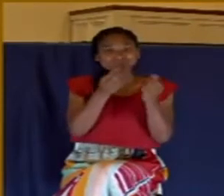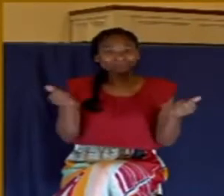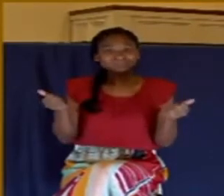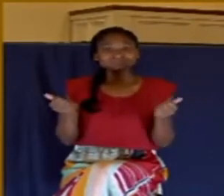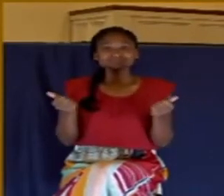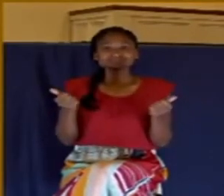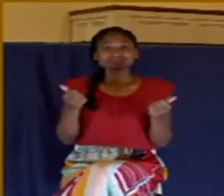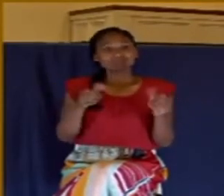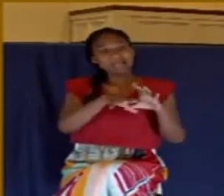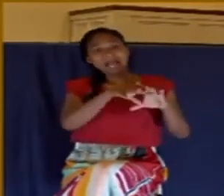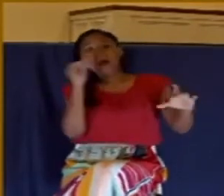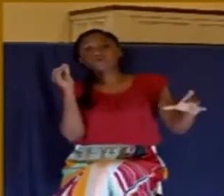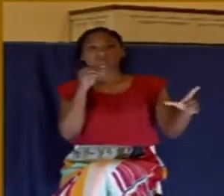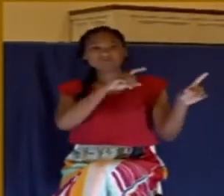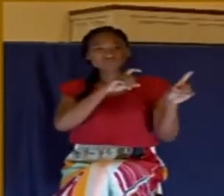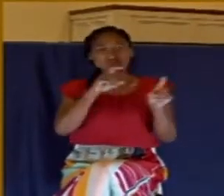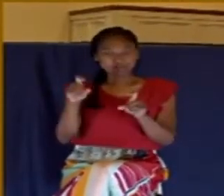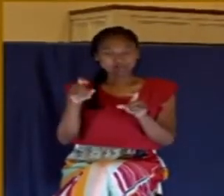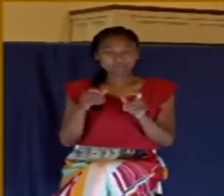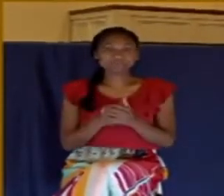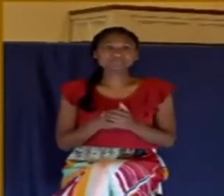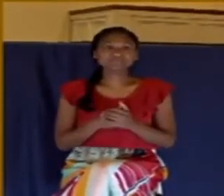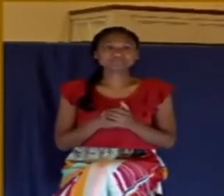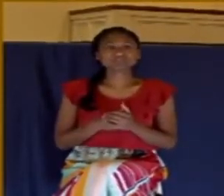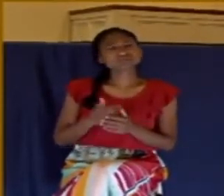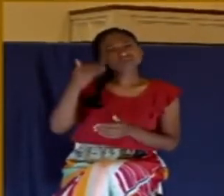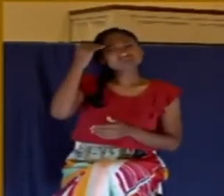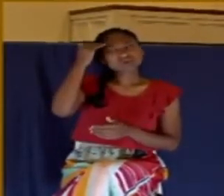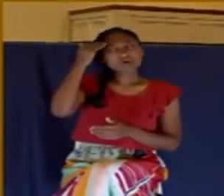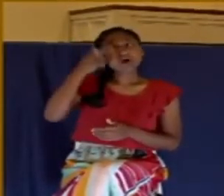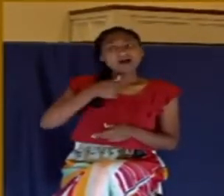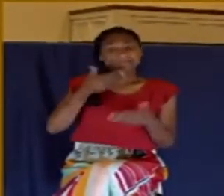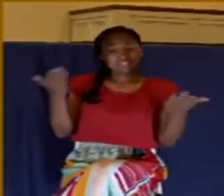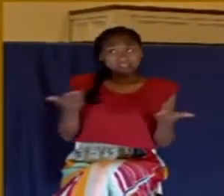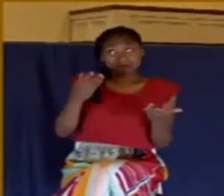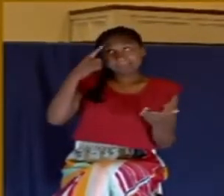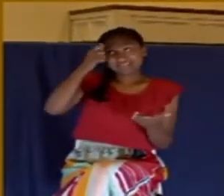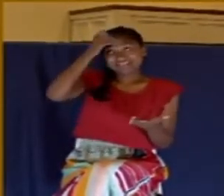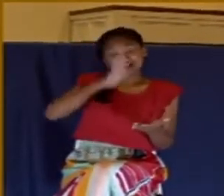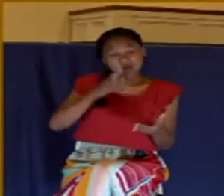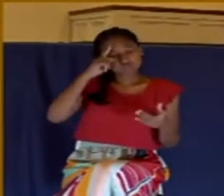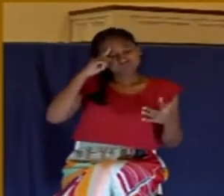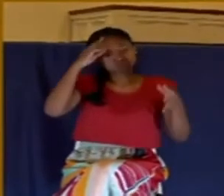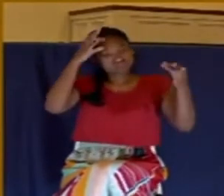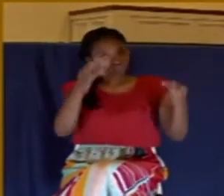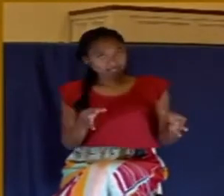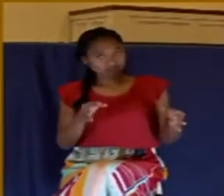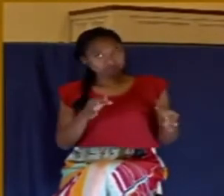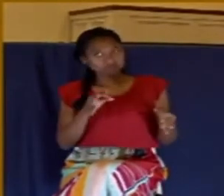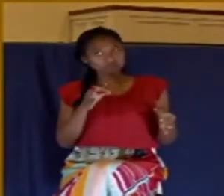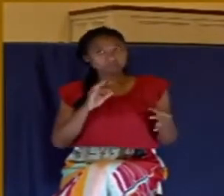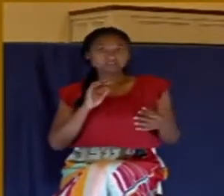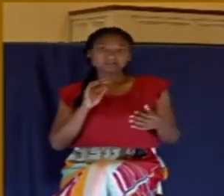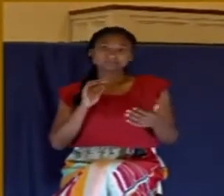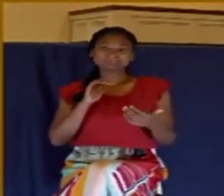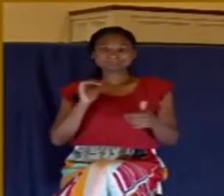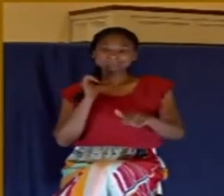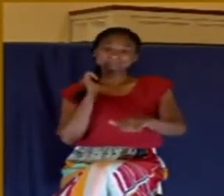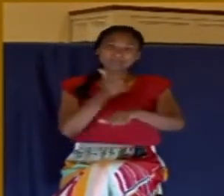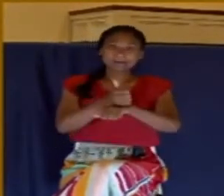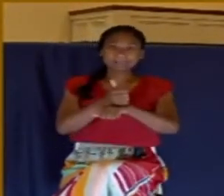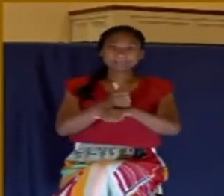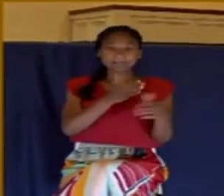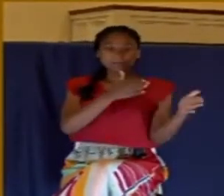say, I'm here by God's appointment, in his keeping, under his training, for his time. But they're providential.